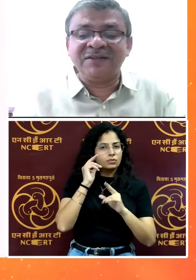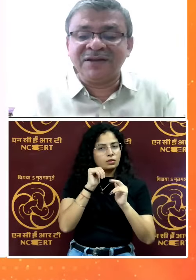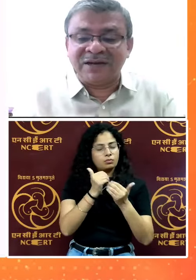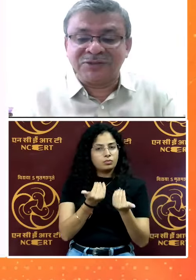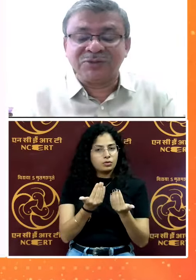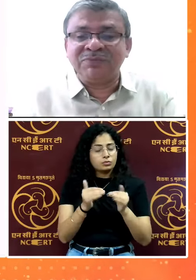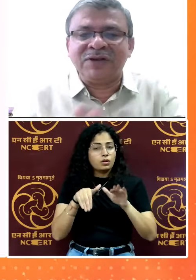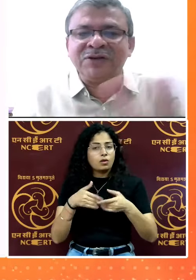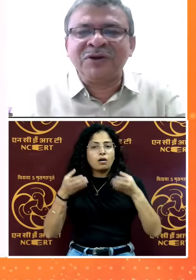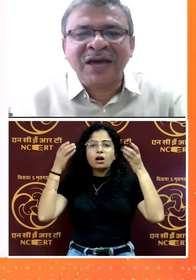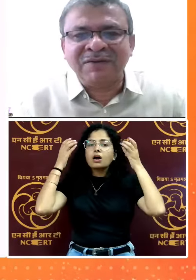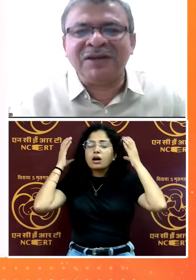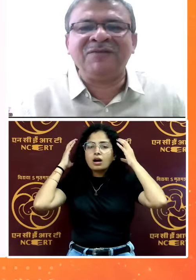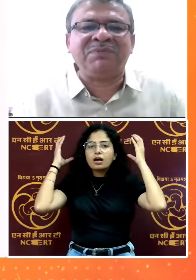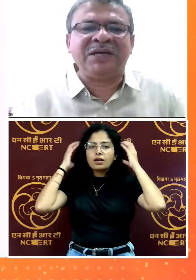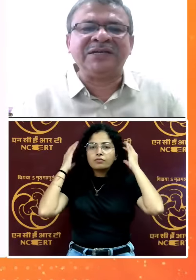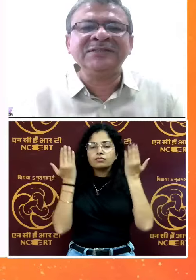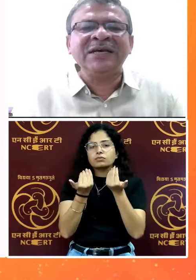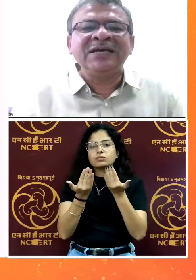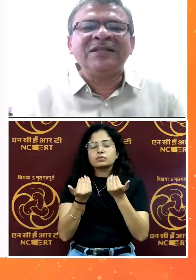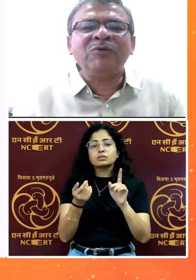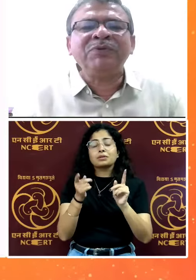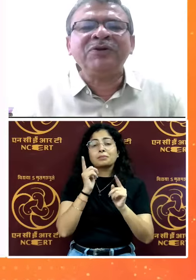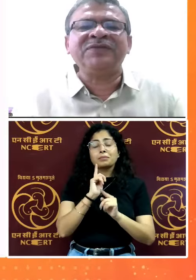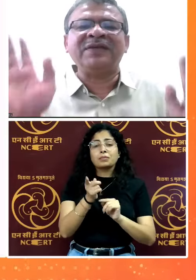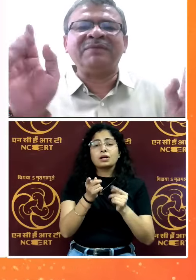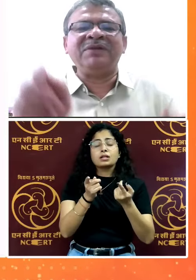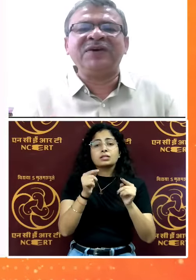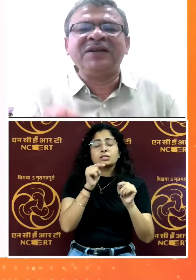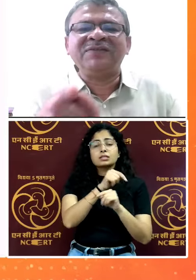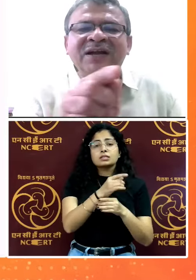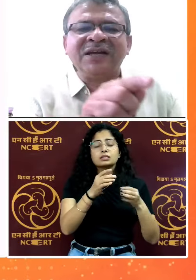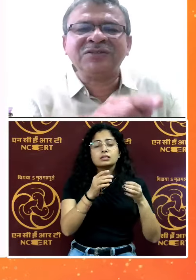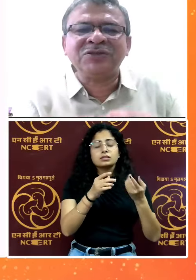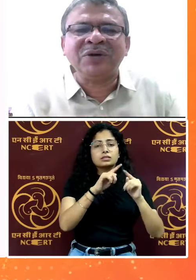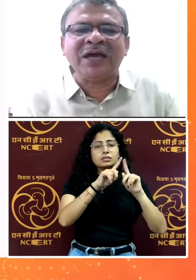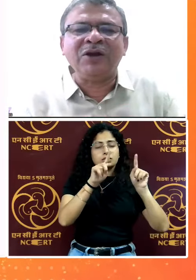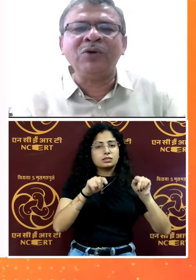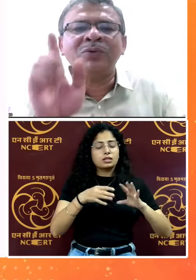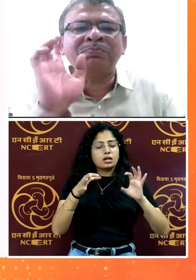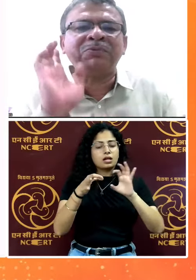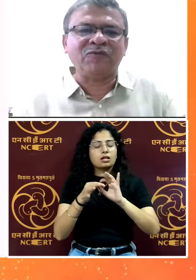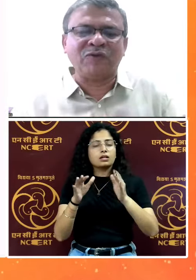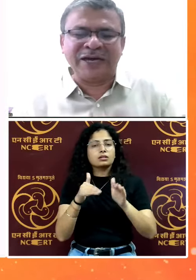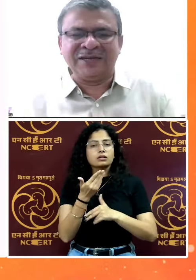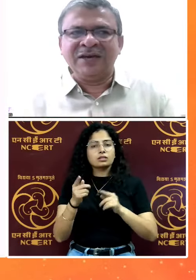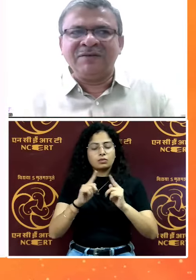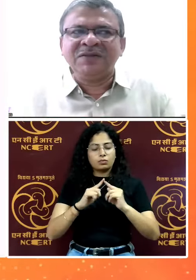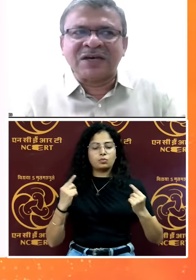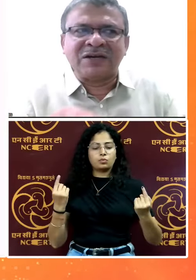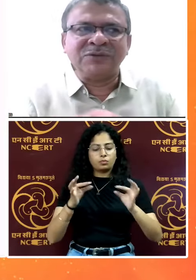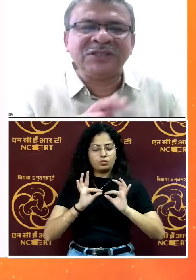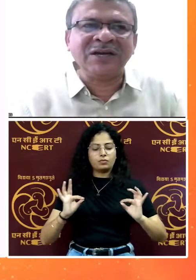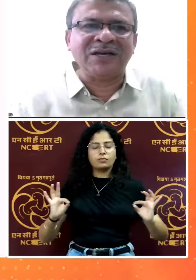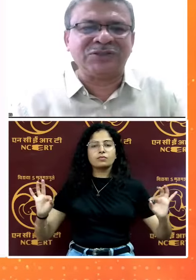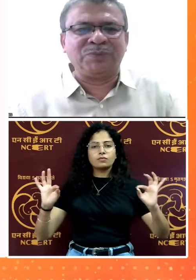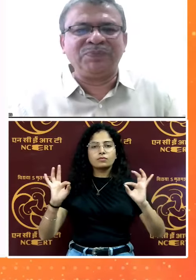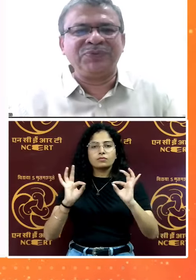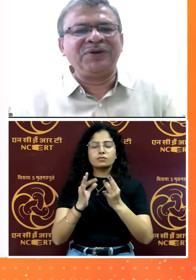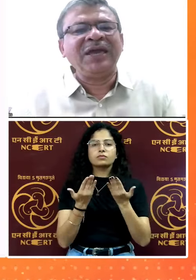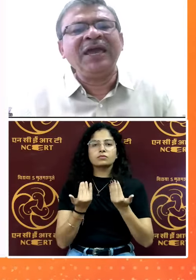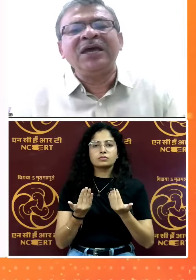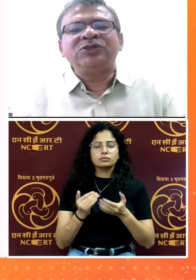is there in the classroom will not have any speakers. The output of this amplifier is connected to a loop of wire which surrounds the